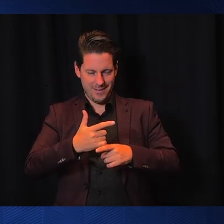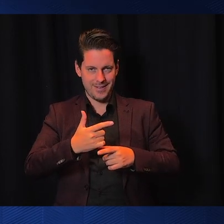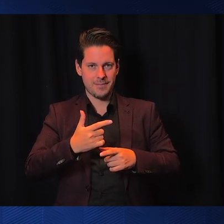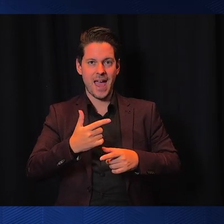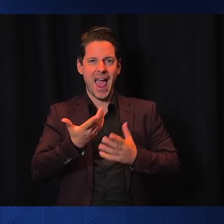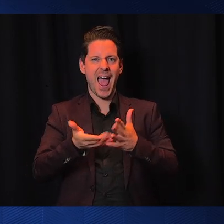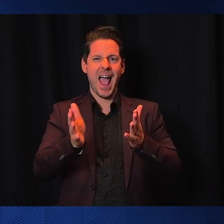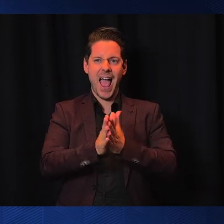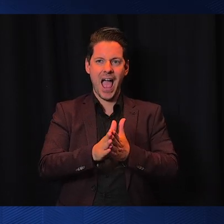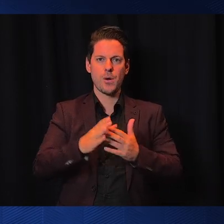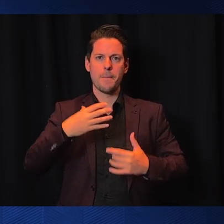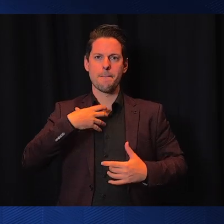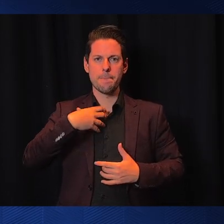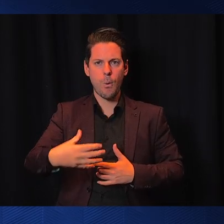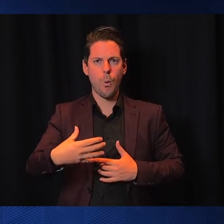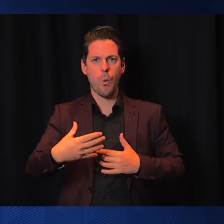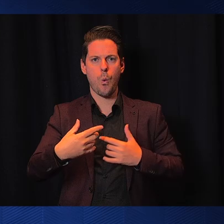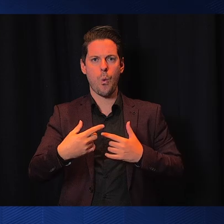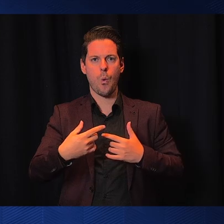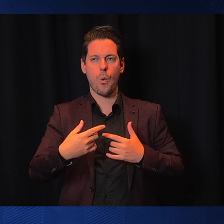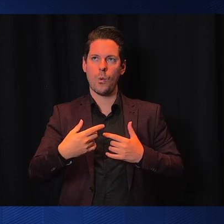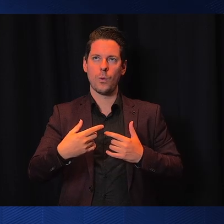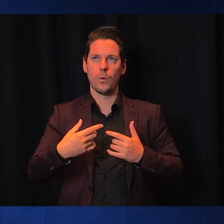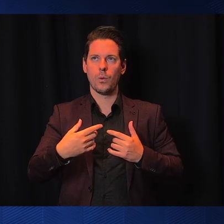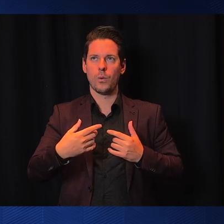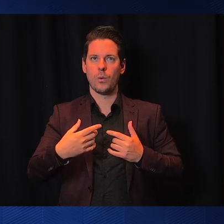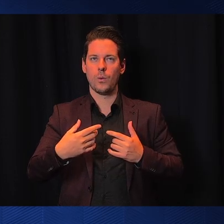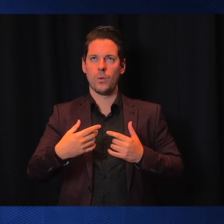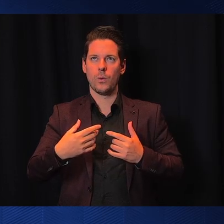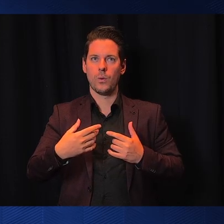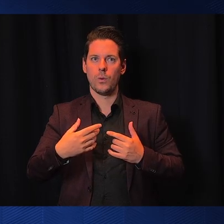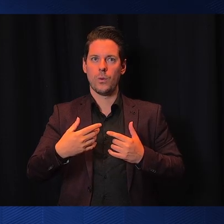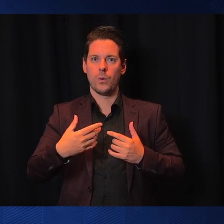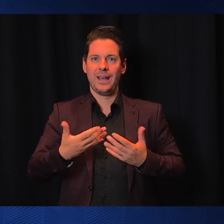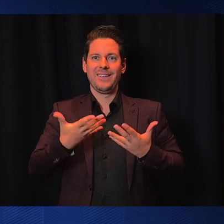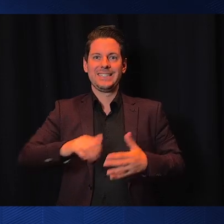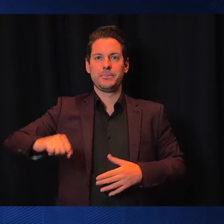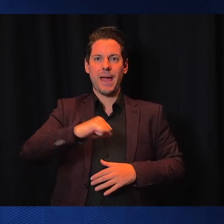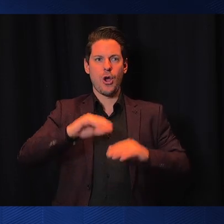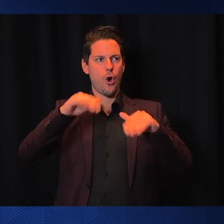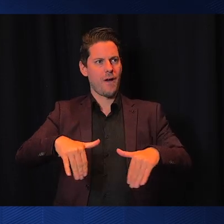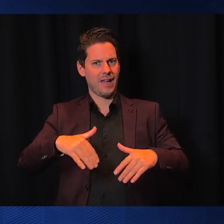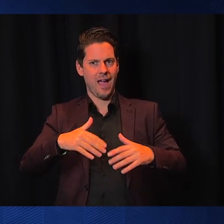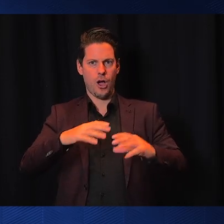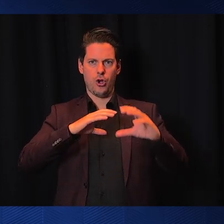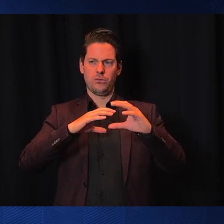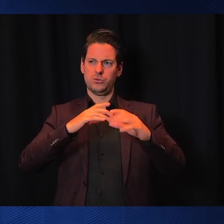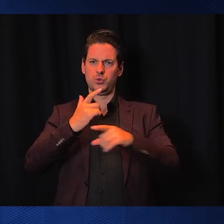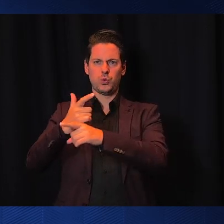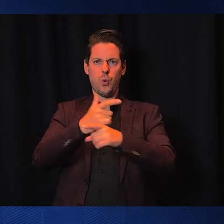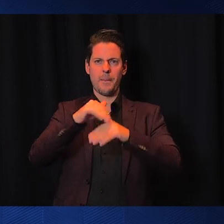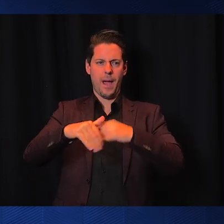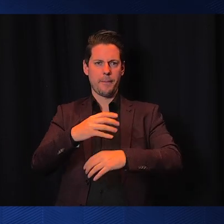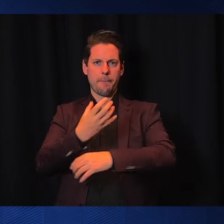we increase the number of these uncomfortable and difficult conversations around power, around decision-making,